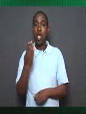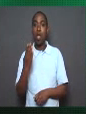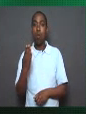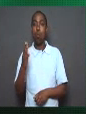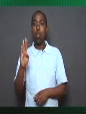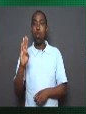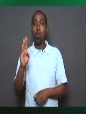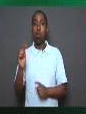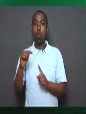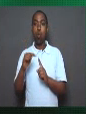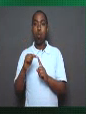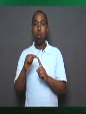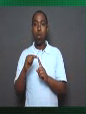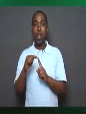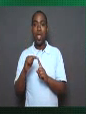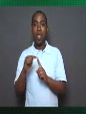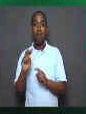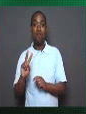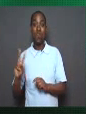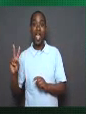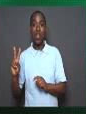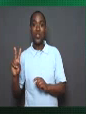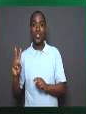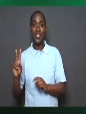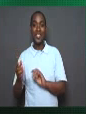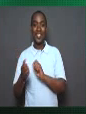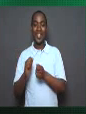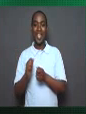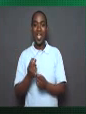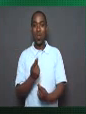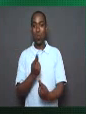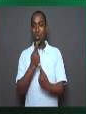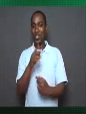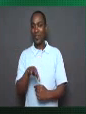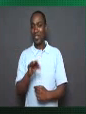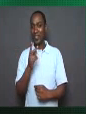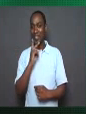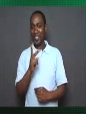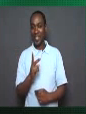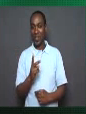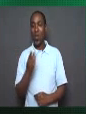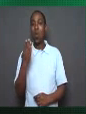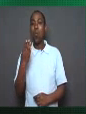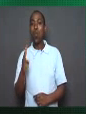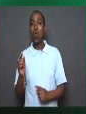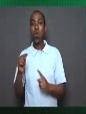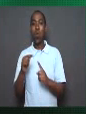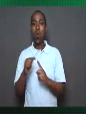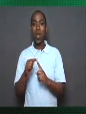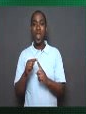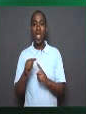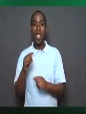the presence of proteins, and from blue to pink when combined